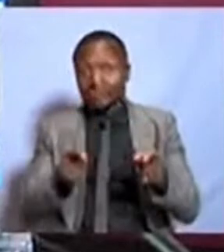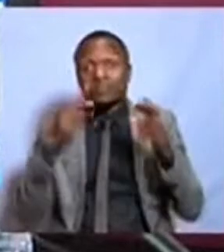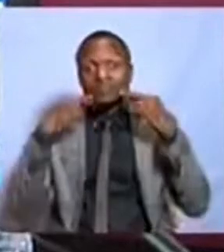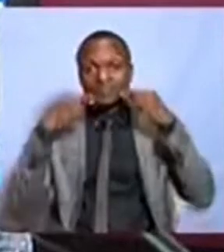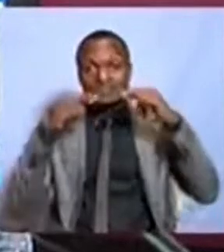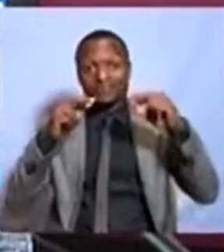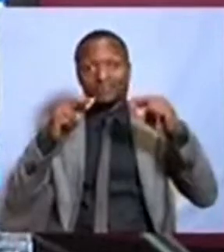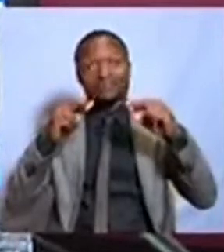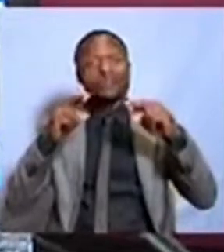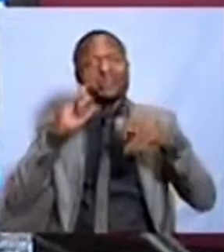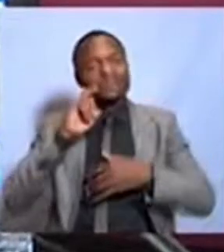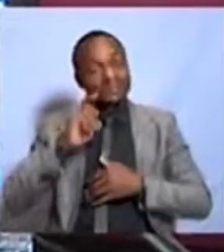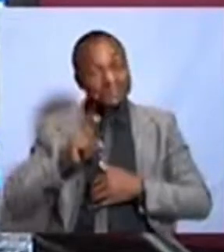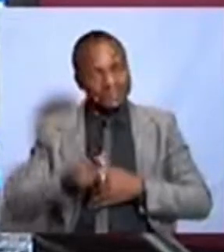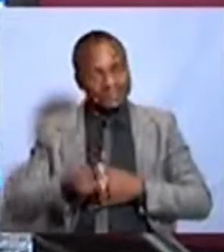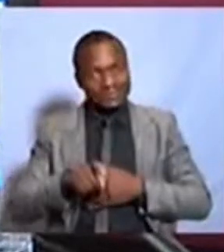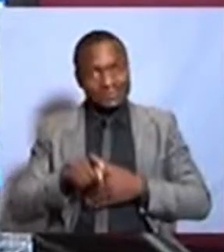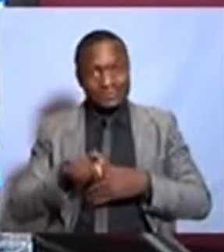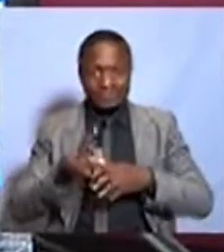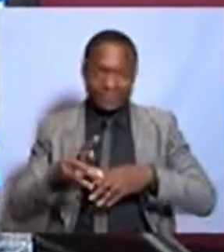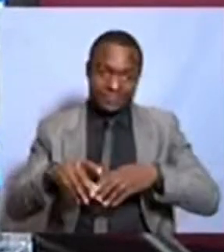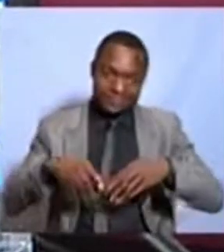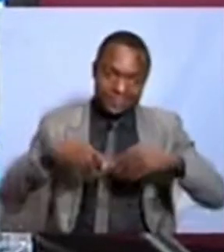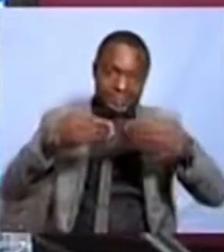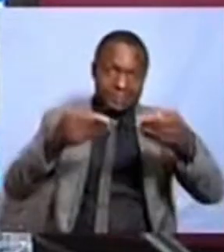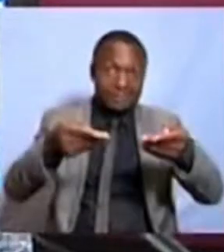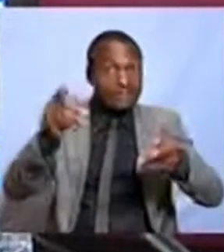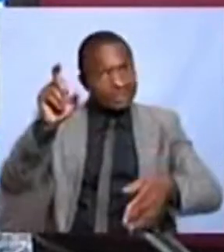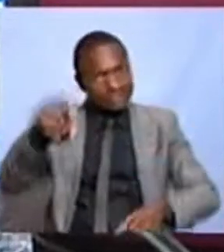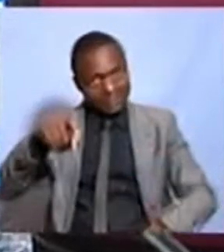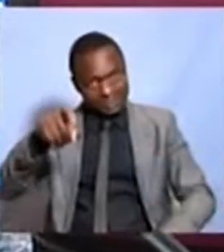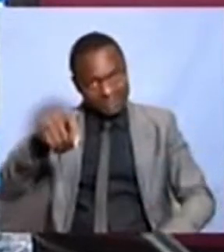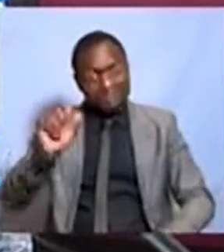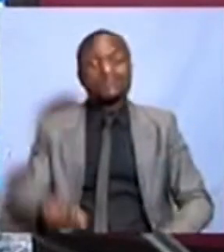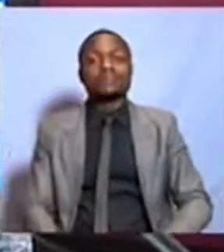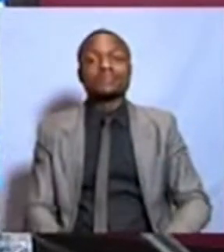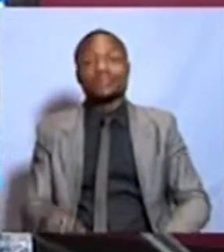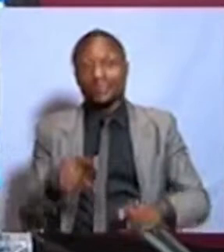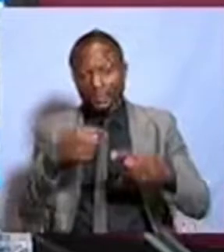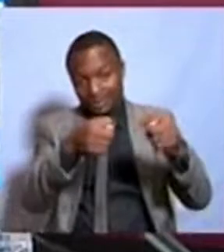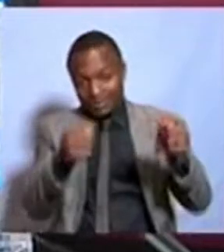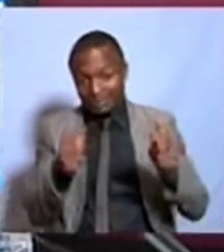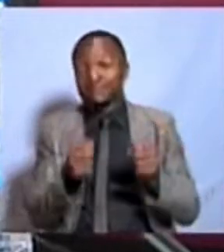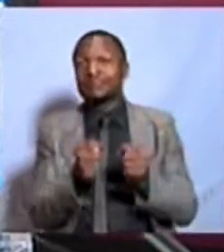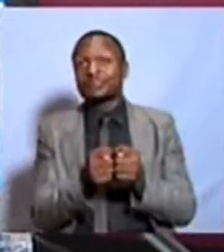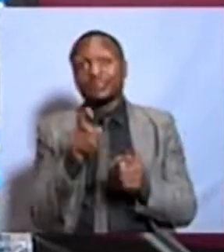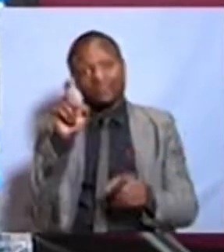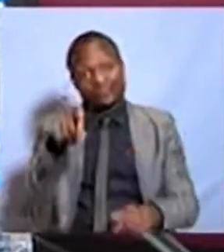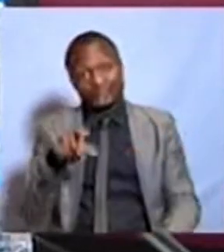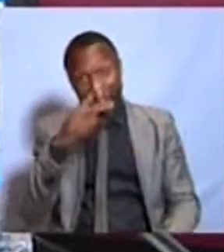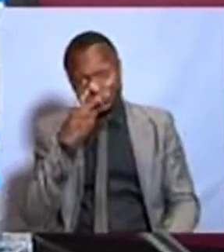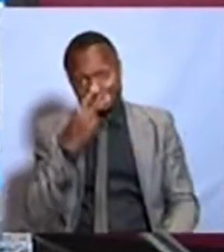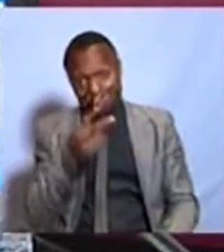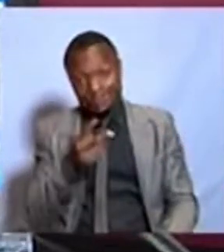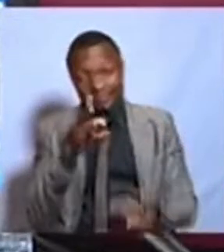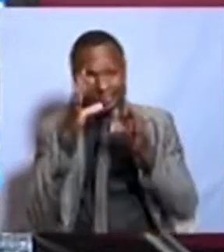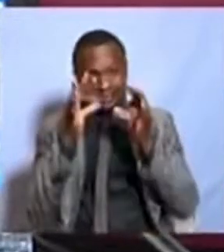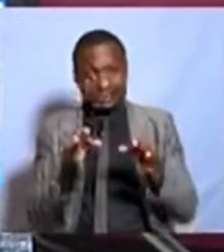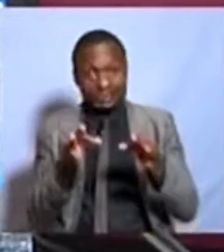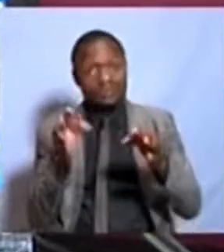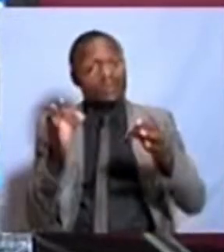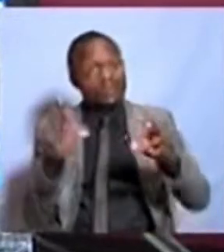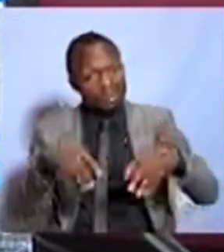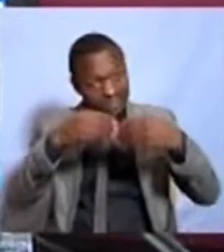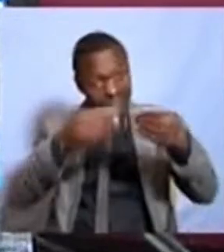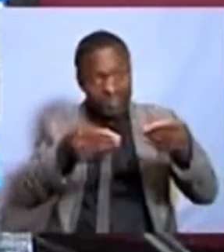well. So we have to, it's a supply and demand cause and effect type of thing that we need to look at. So when we pump in this